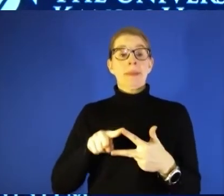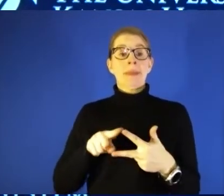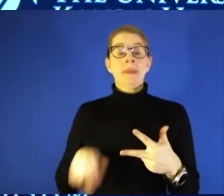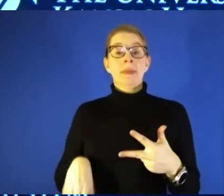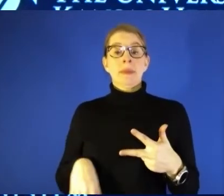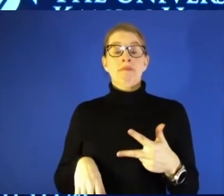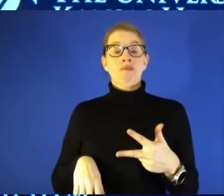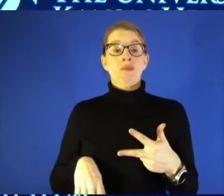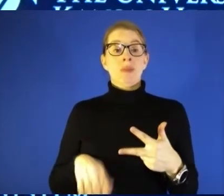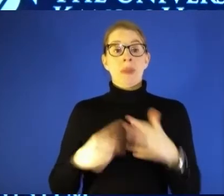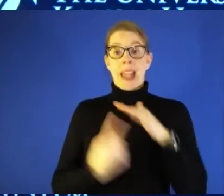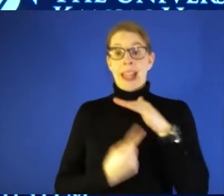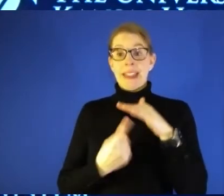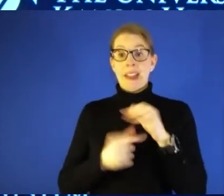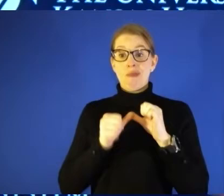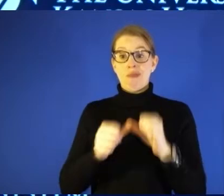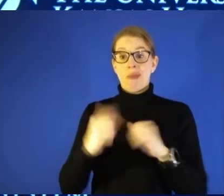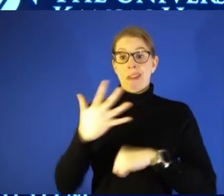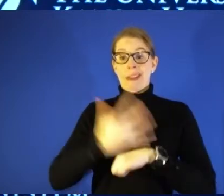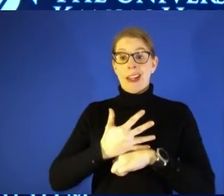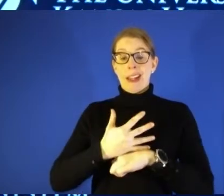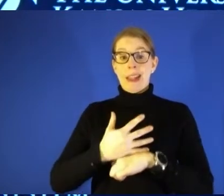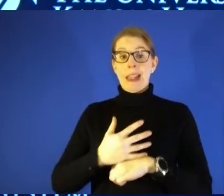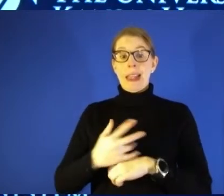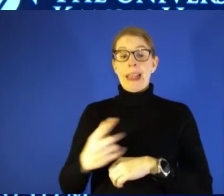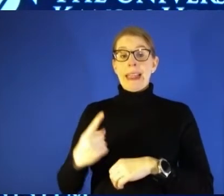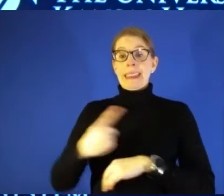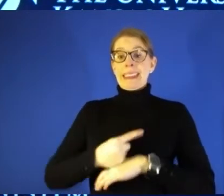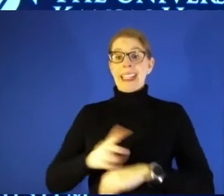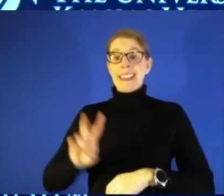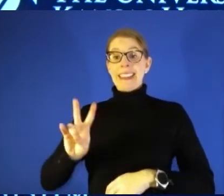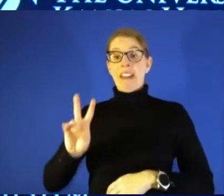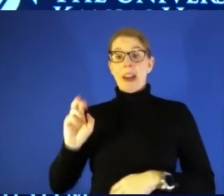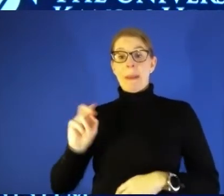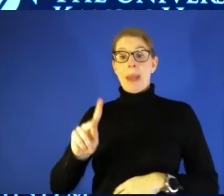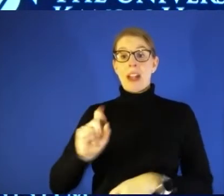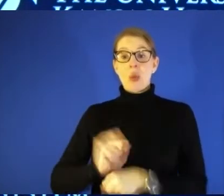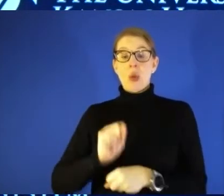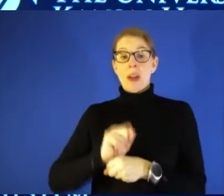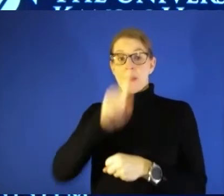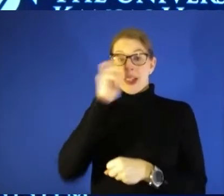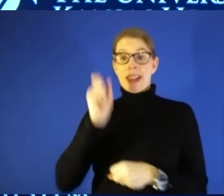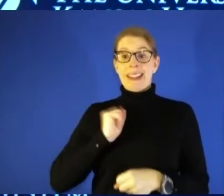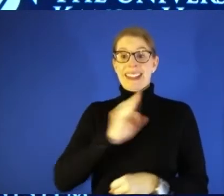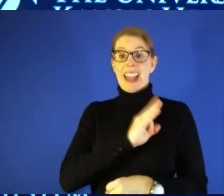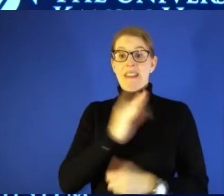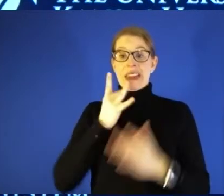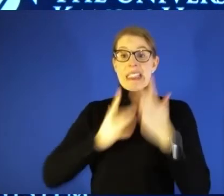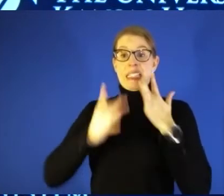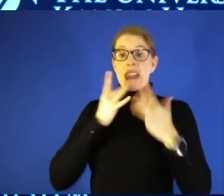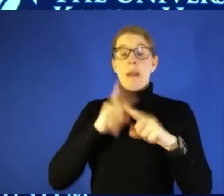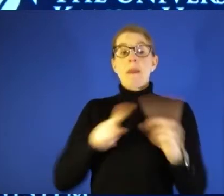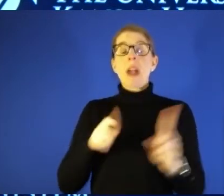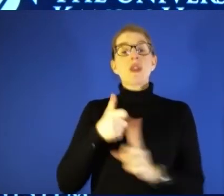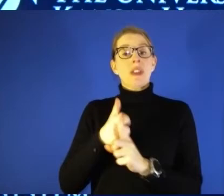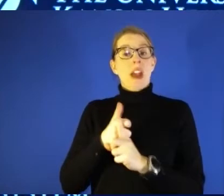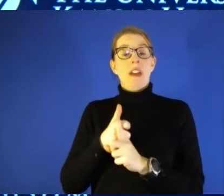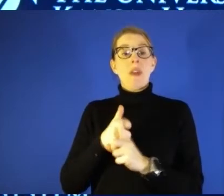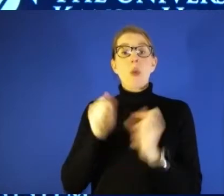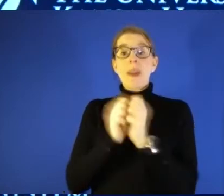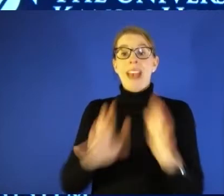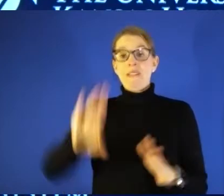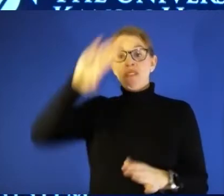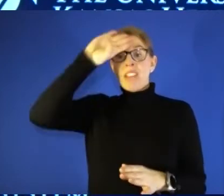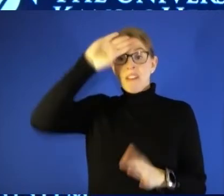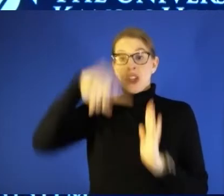that isolation for 5 days. At day 7, we are actually bringing you back to work because of our staffing shortage, but you have to be without a fever, your symptoms have to